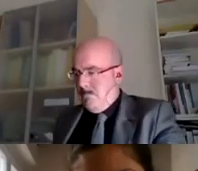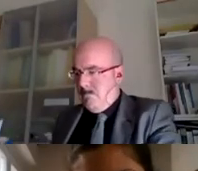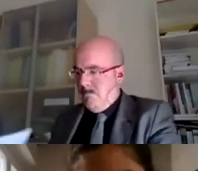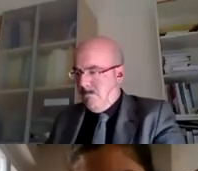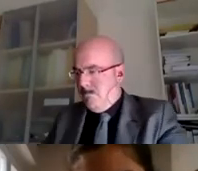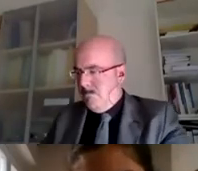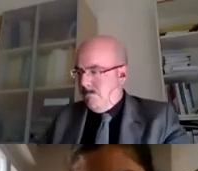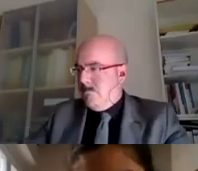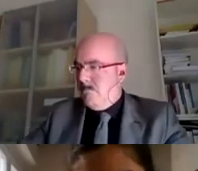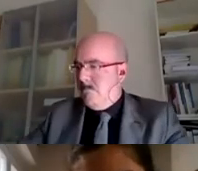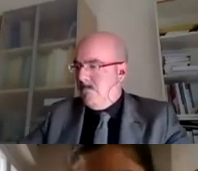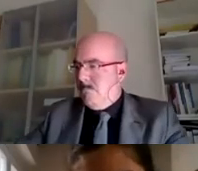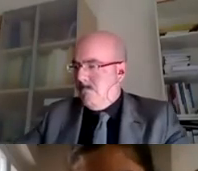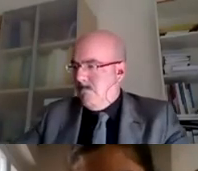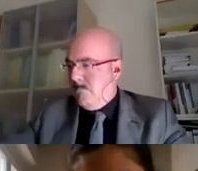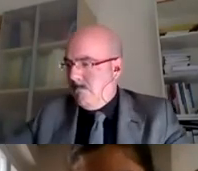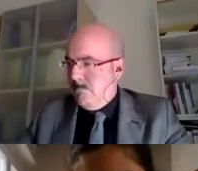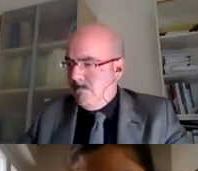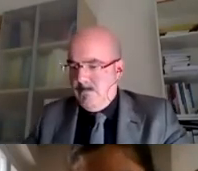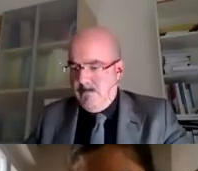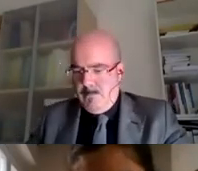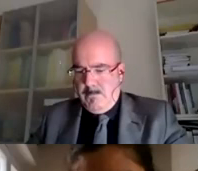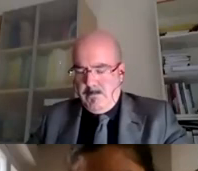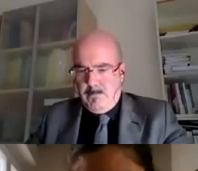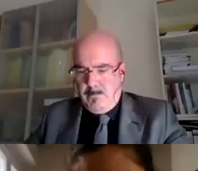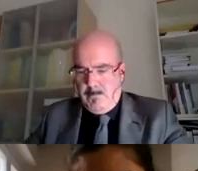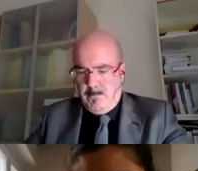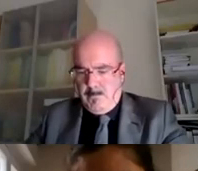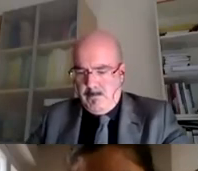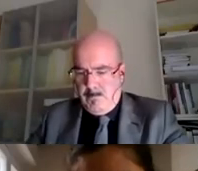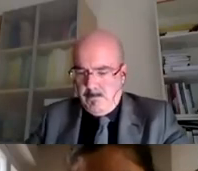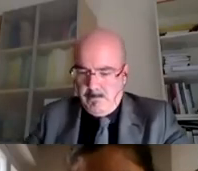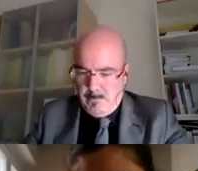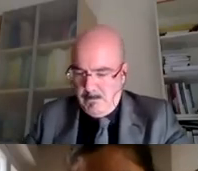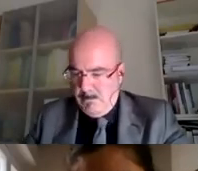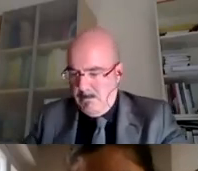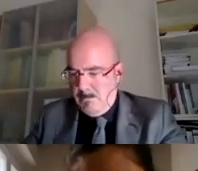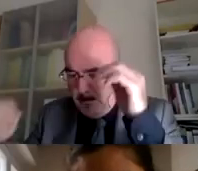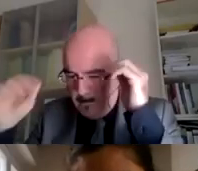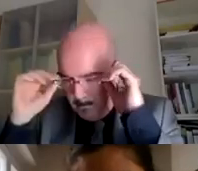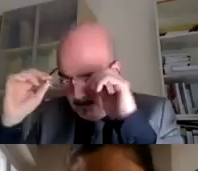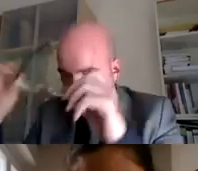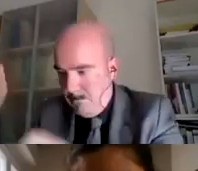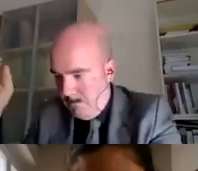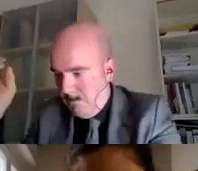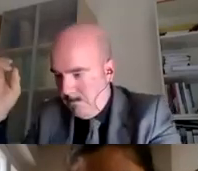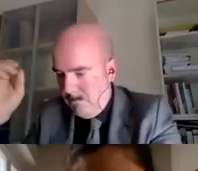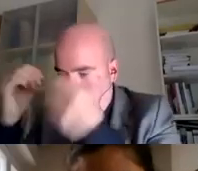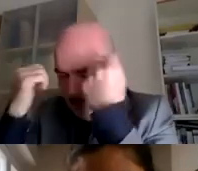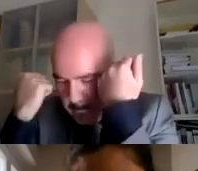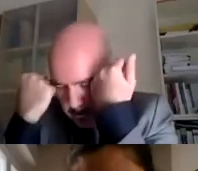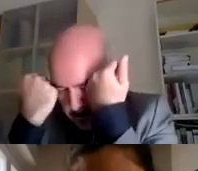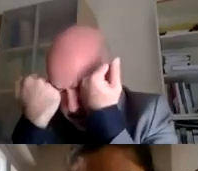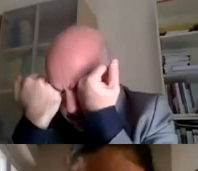Professor Claire Bright for her kind invitation and the British Institute for International and Comparative Law and